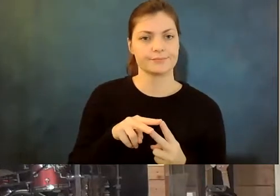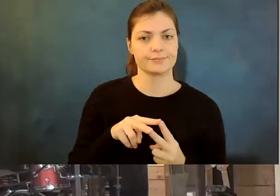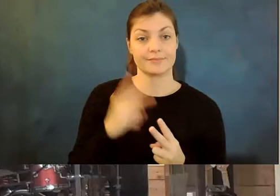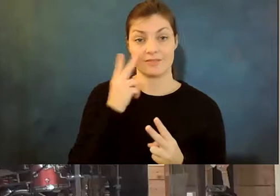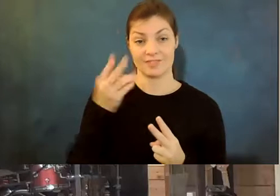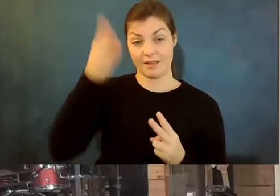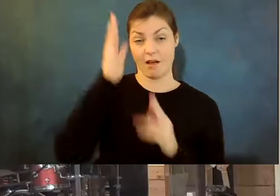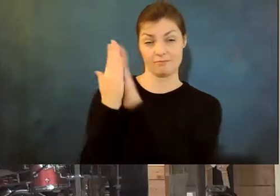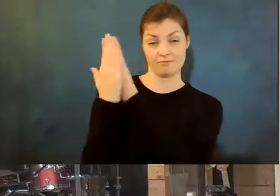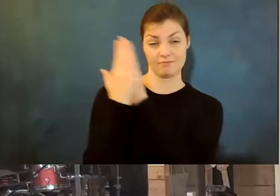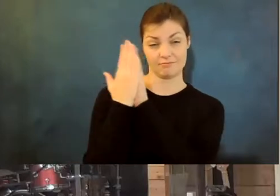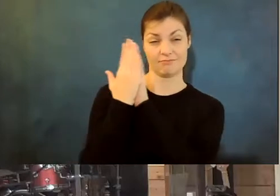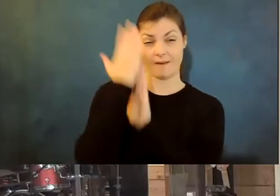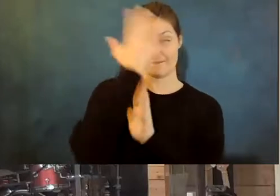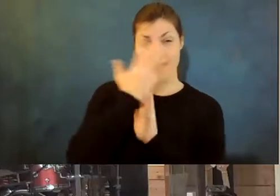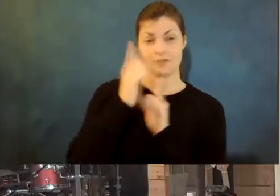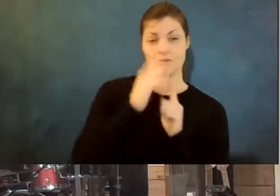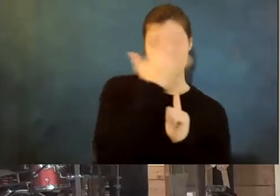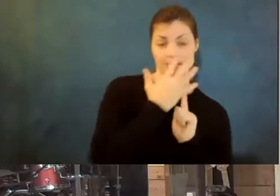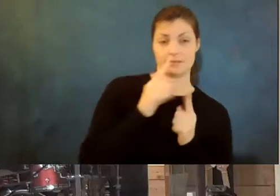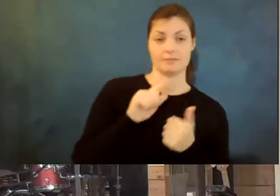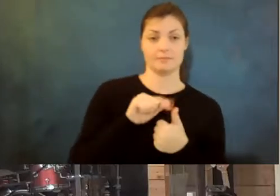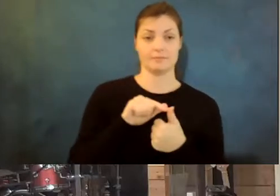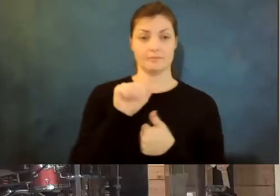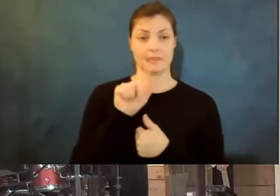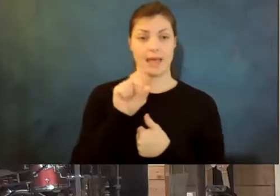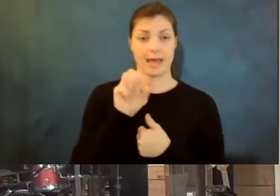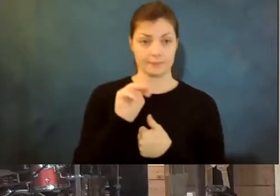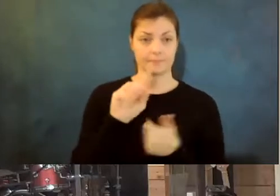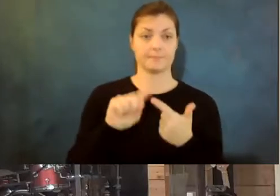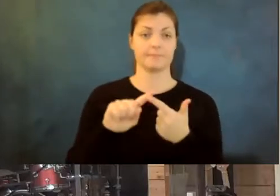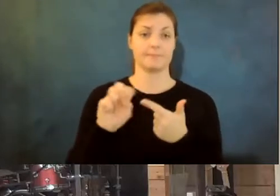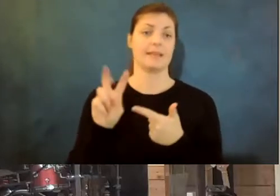that have seen God face to face. Adam and Eve.